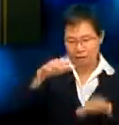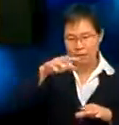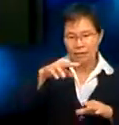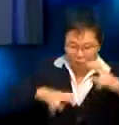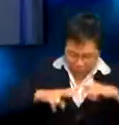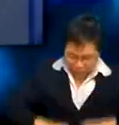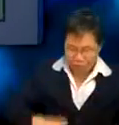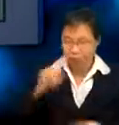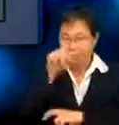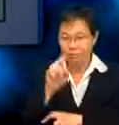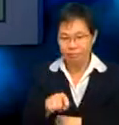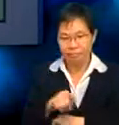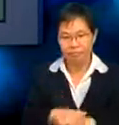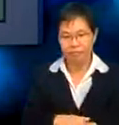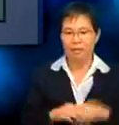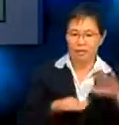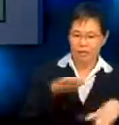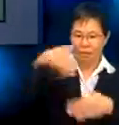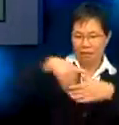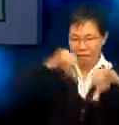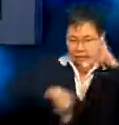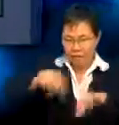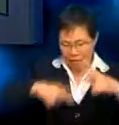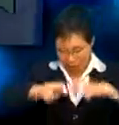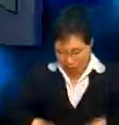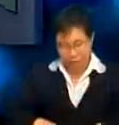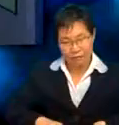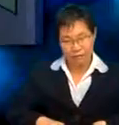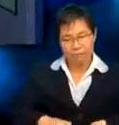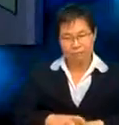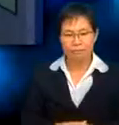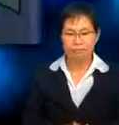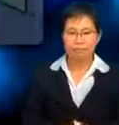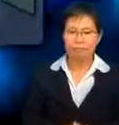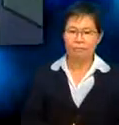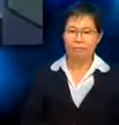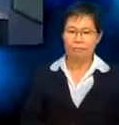investigation. Steps in scientific investigation.